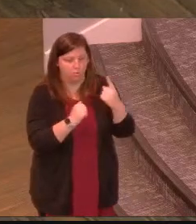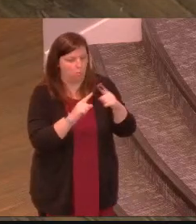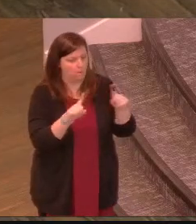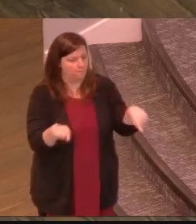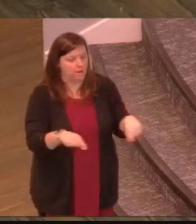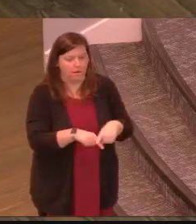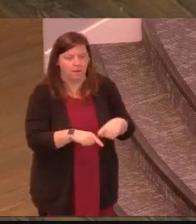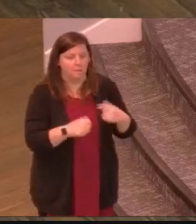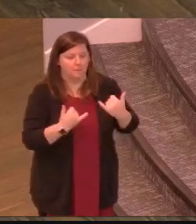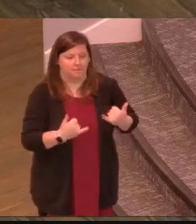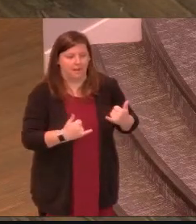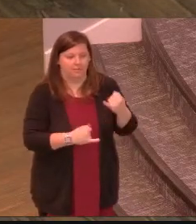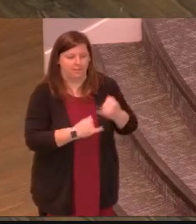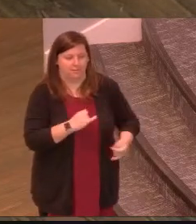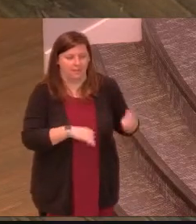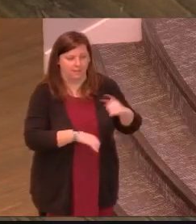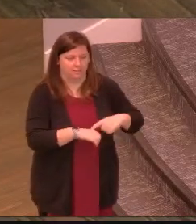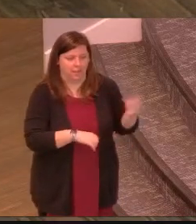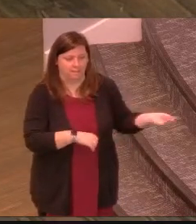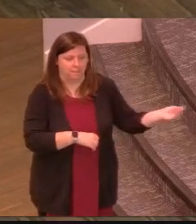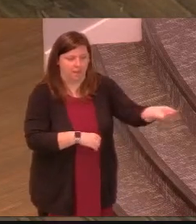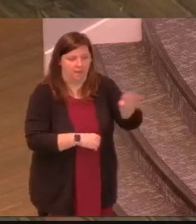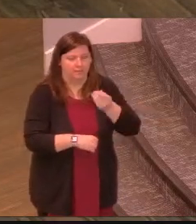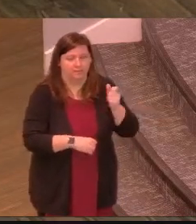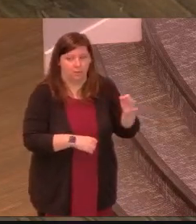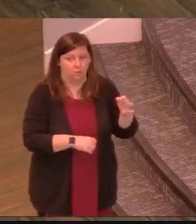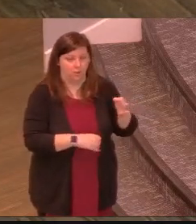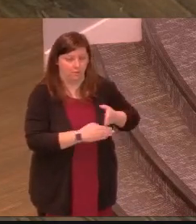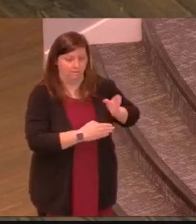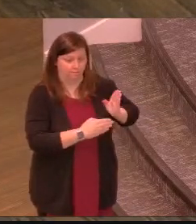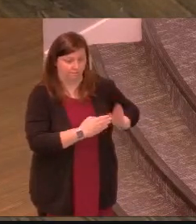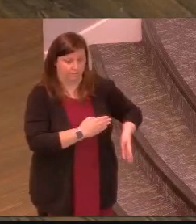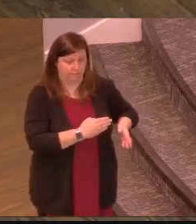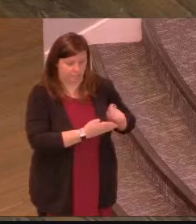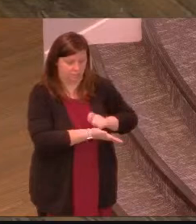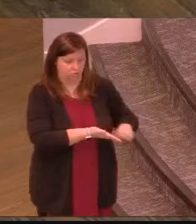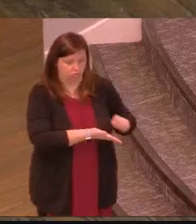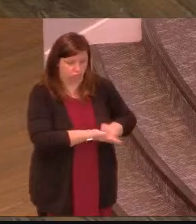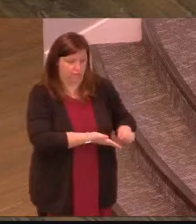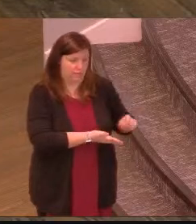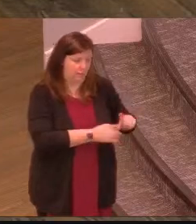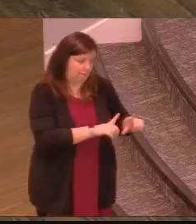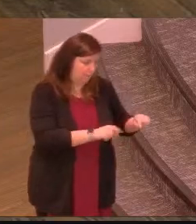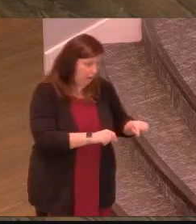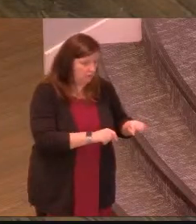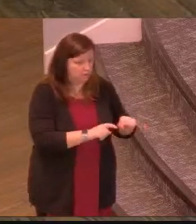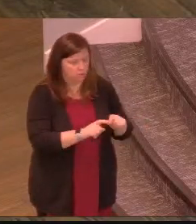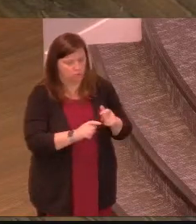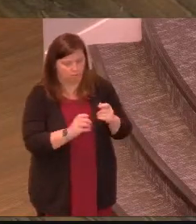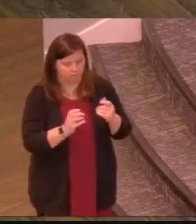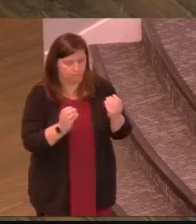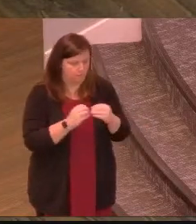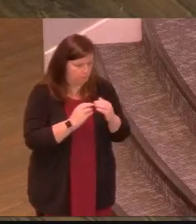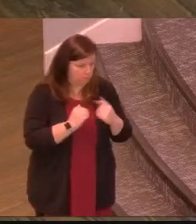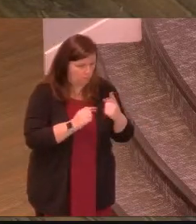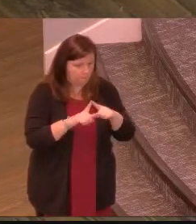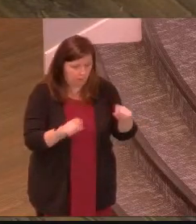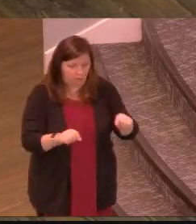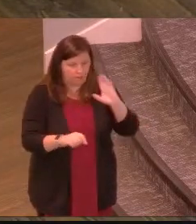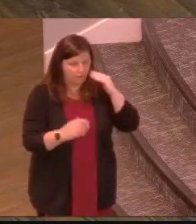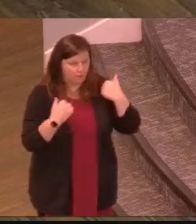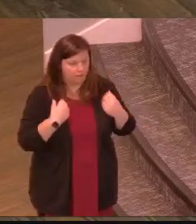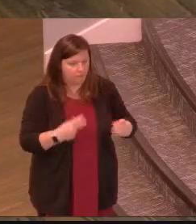pass them. So at the end of writing in your box or boxes, we have a chance for questions or comments on